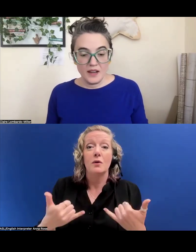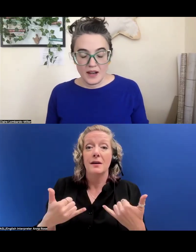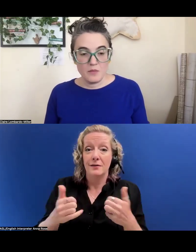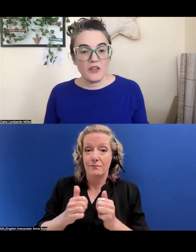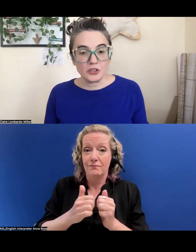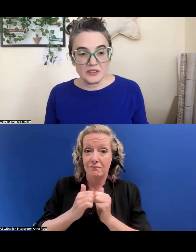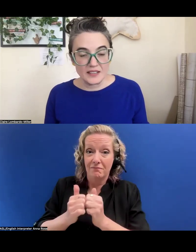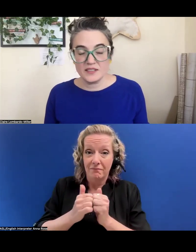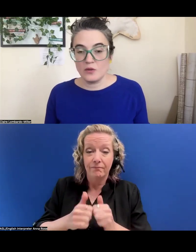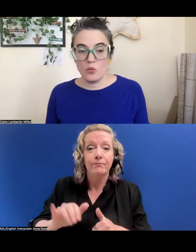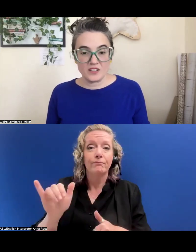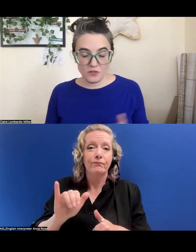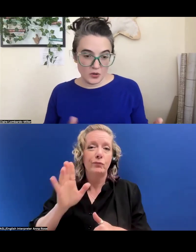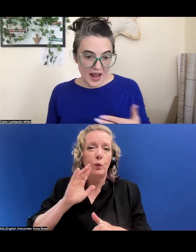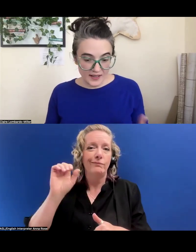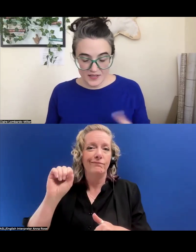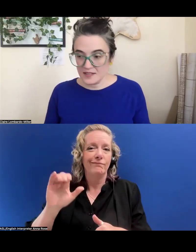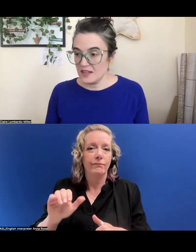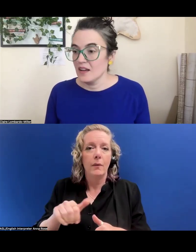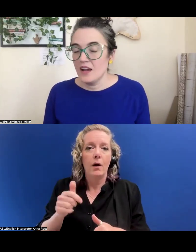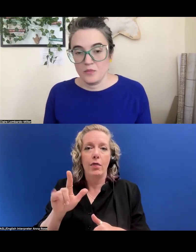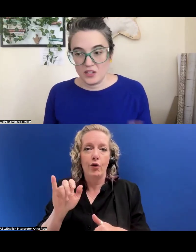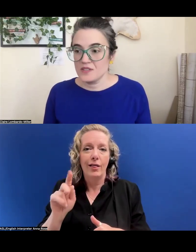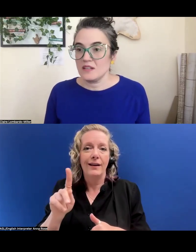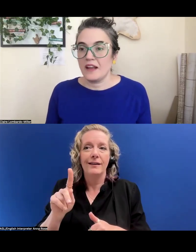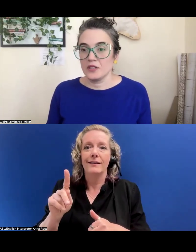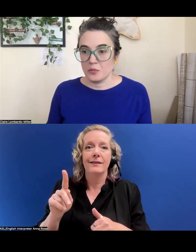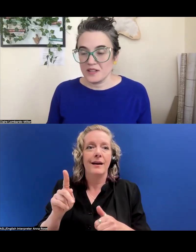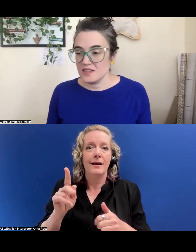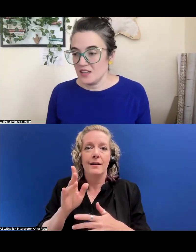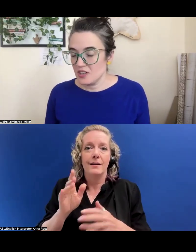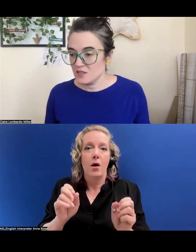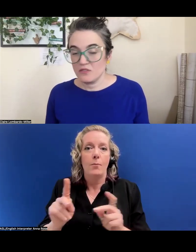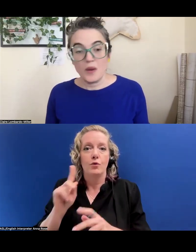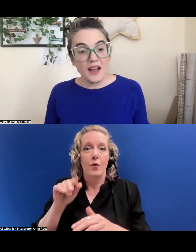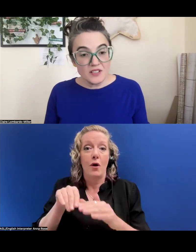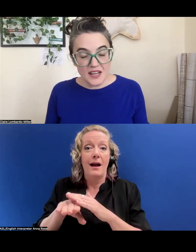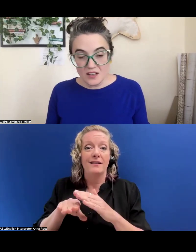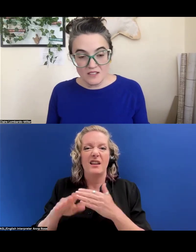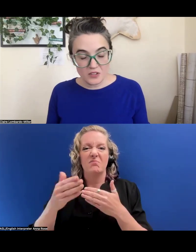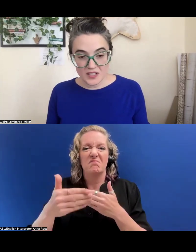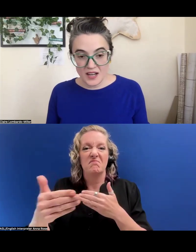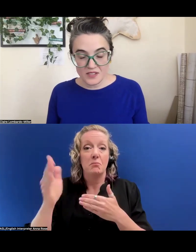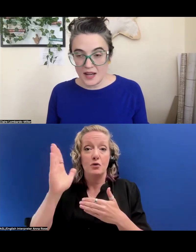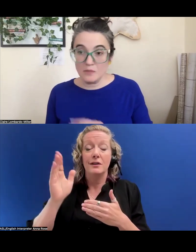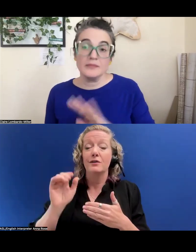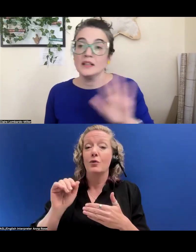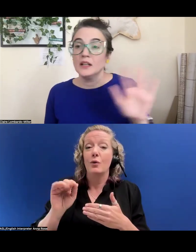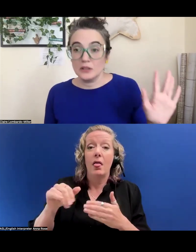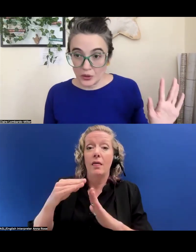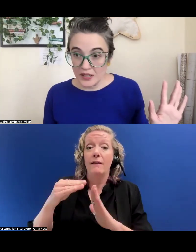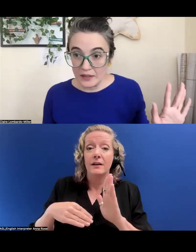be other links and ways for you to access it that you'll see later in the presentation. So if you haven't taken it, if you didn't have